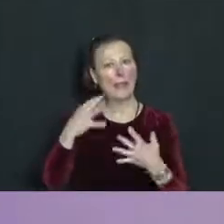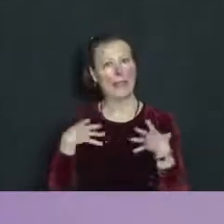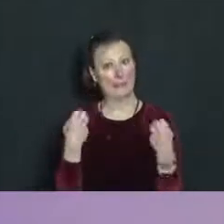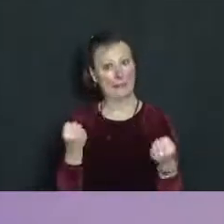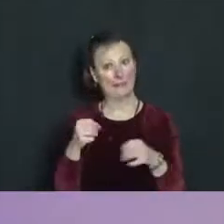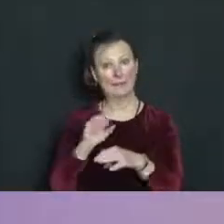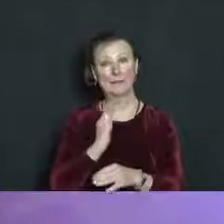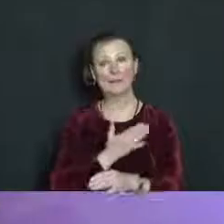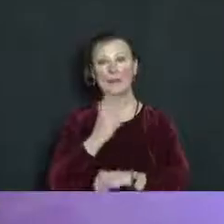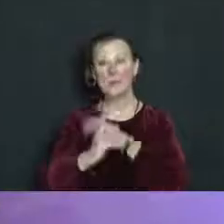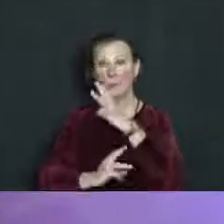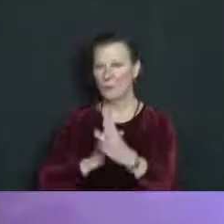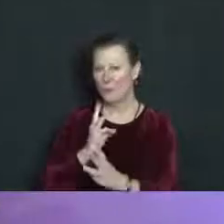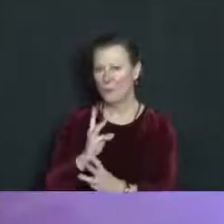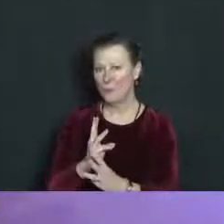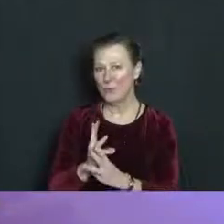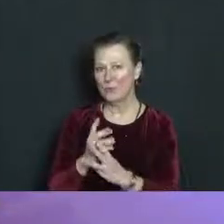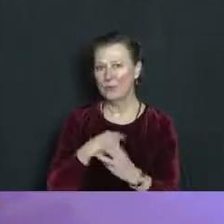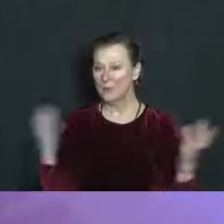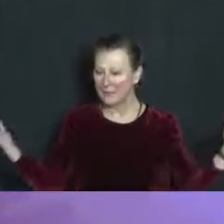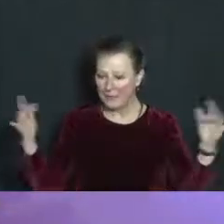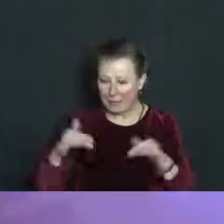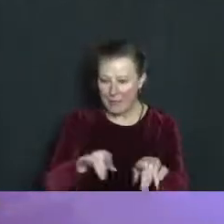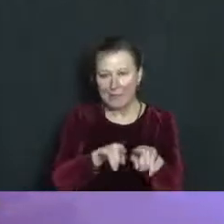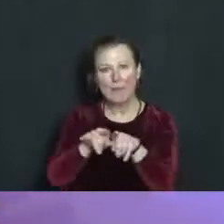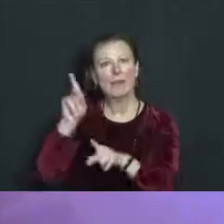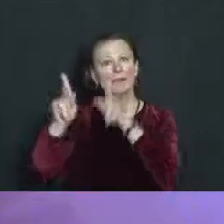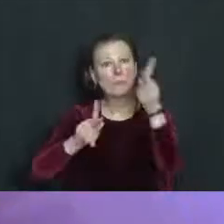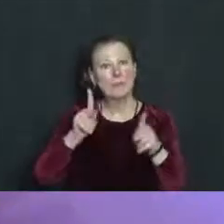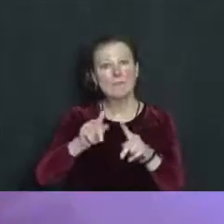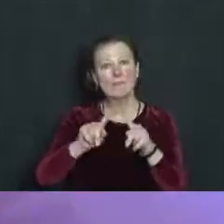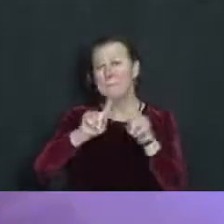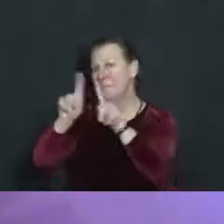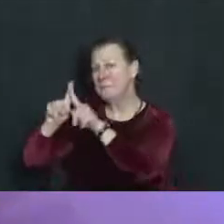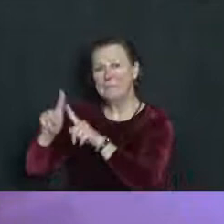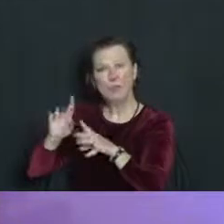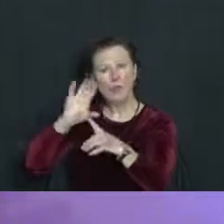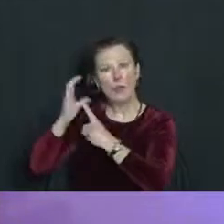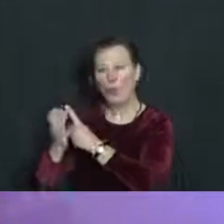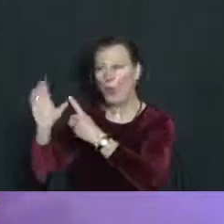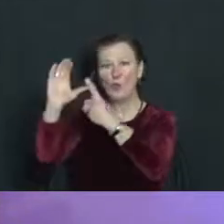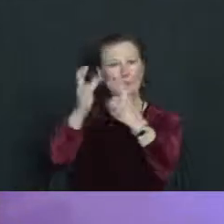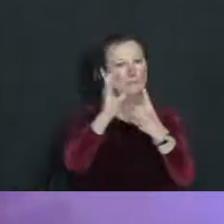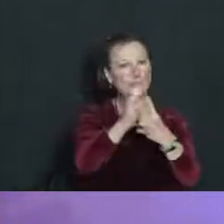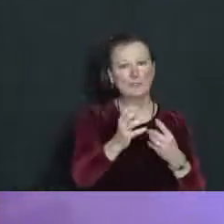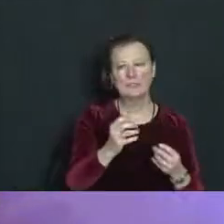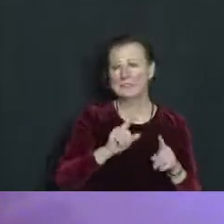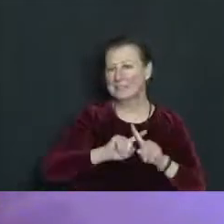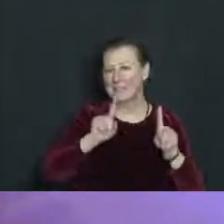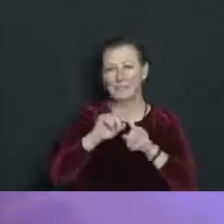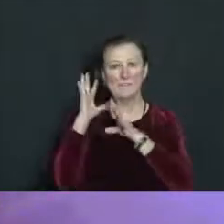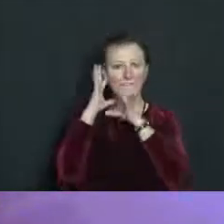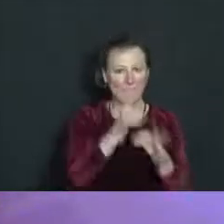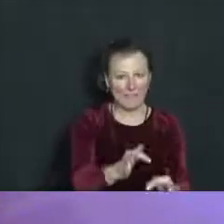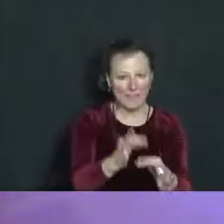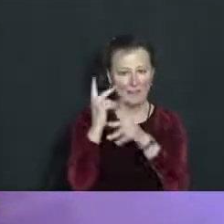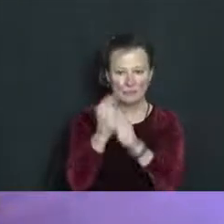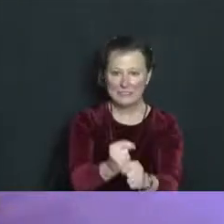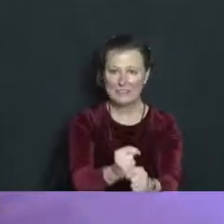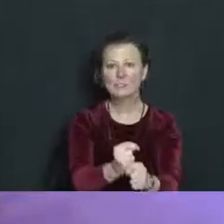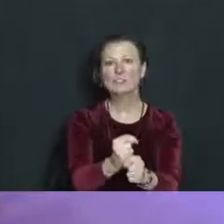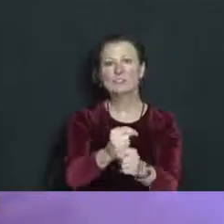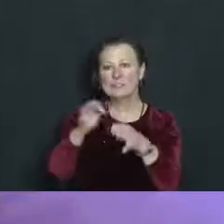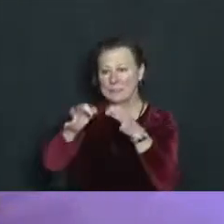world. We gather as people from many cultures, many faith traditions, many